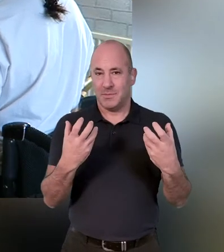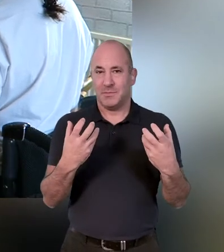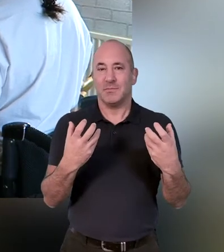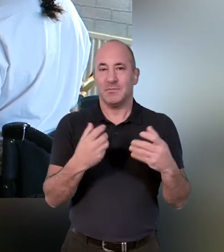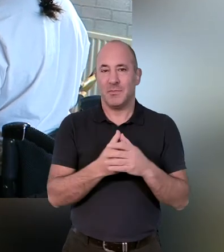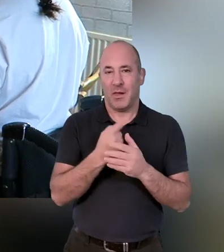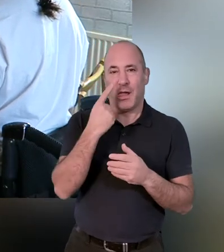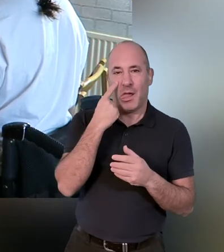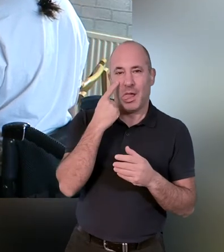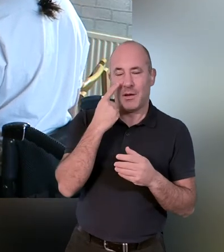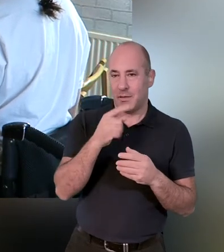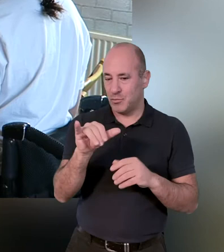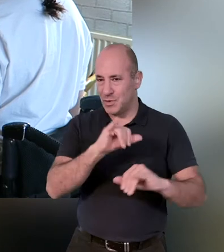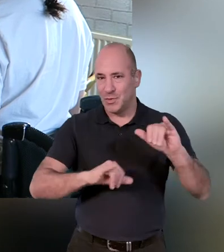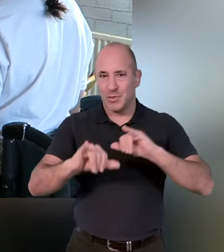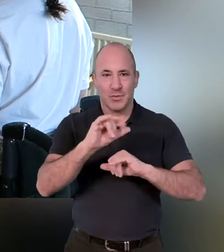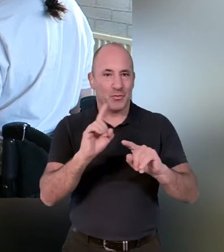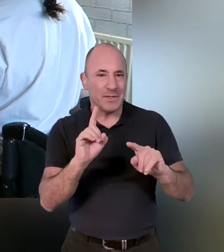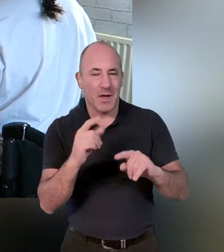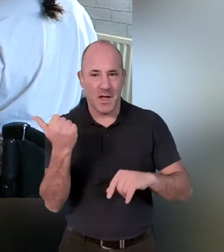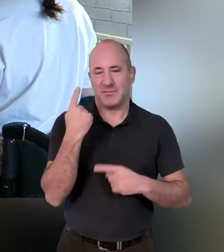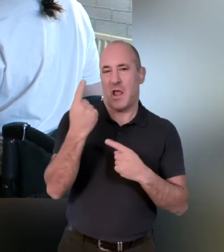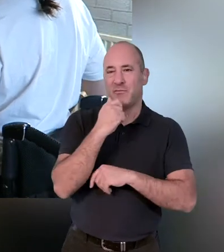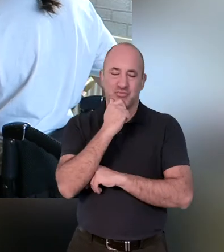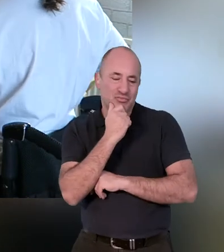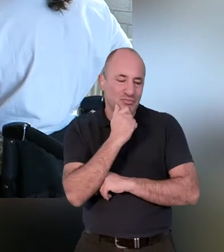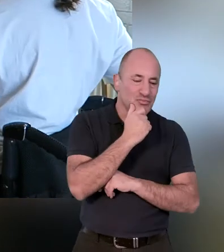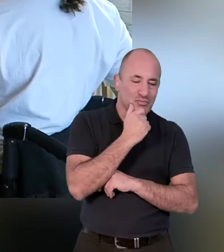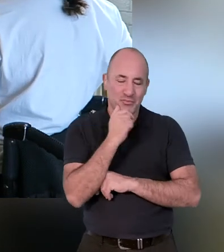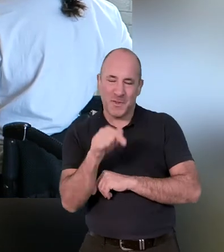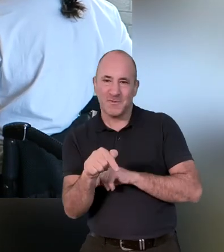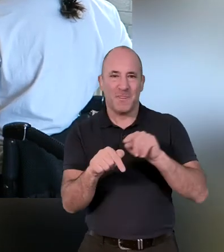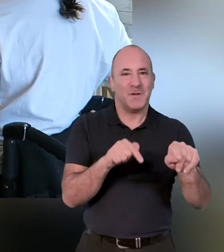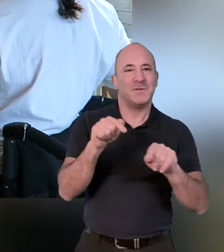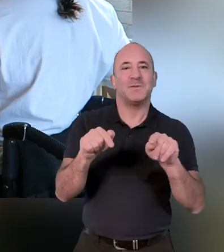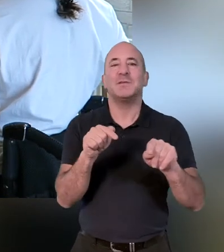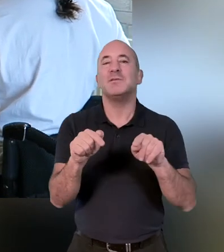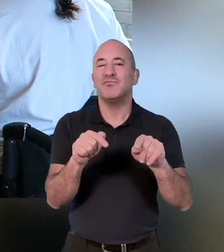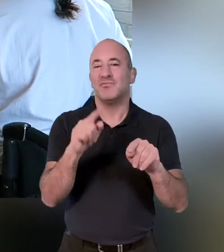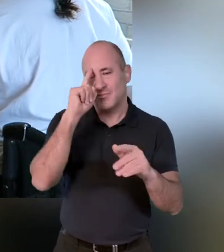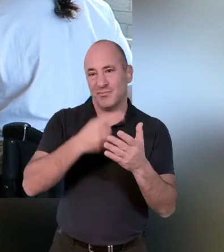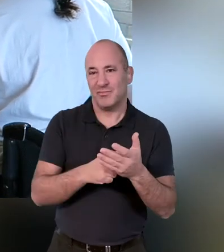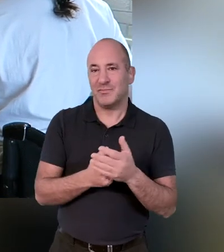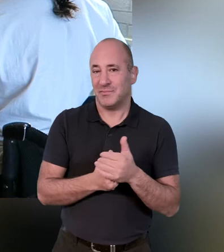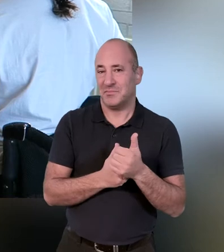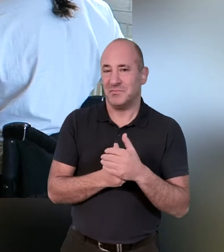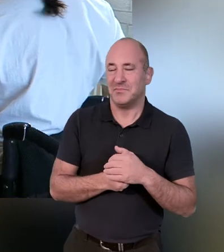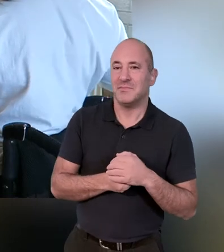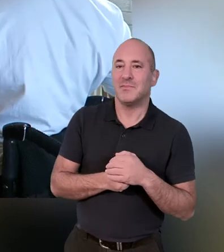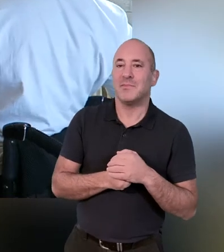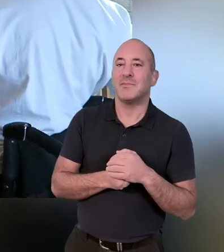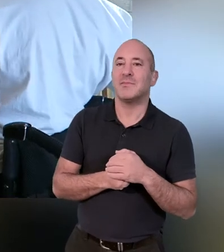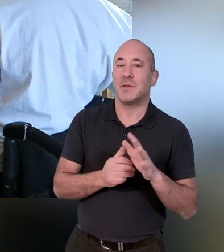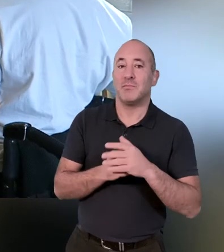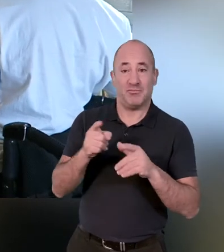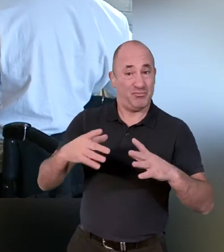She's got three pairs of socks So she has three goes to see what score she can